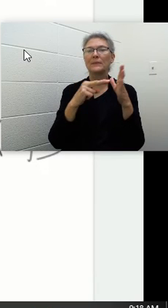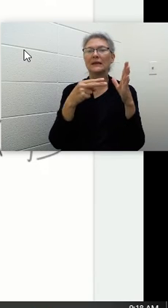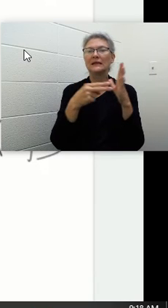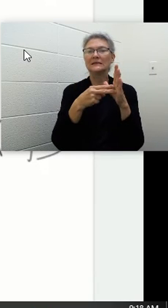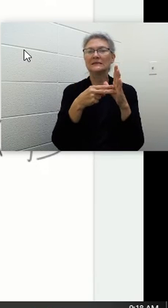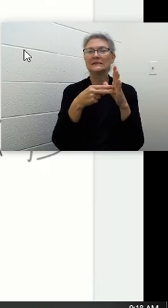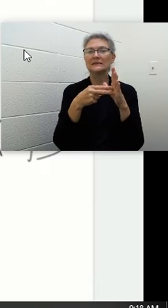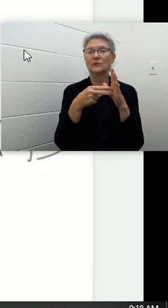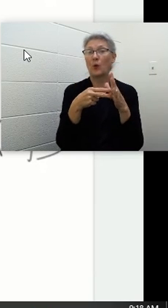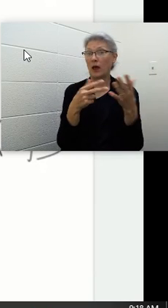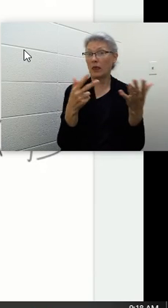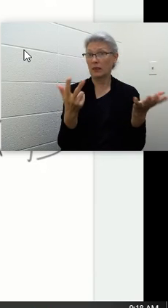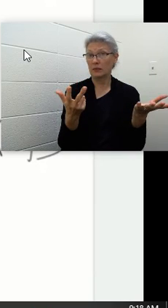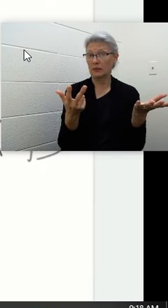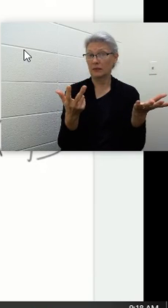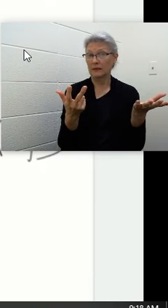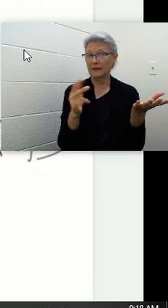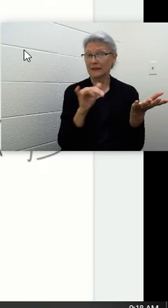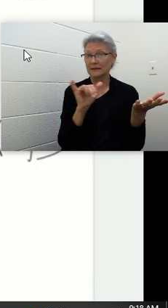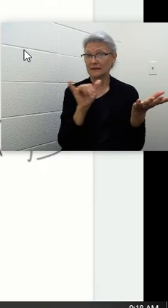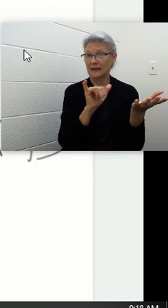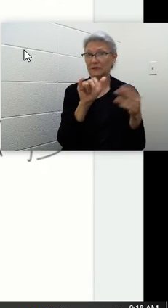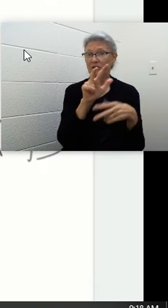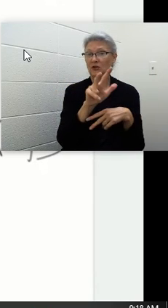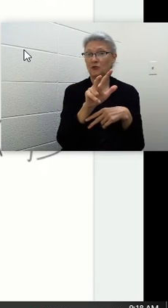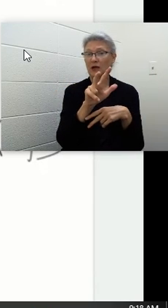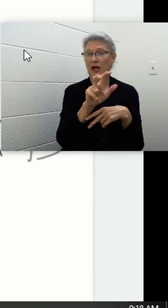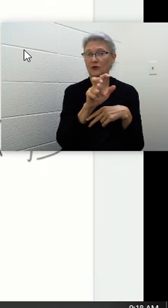groups of 10. So that's the same as